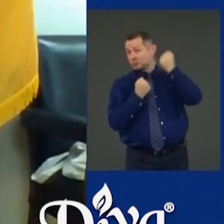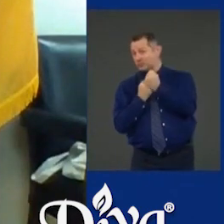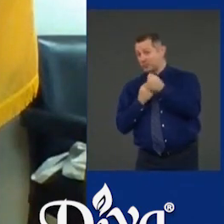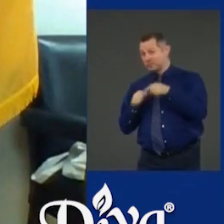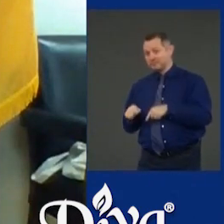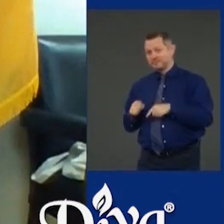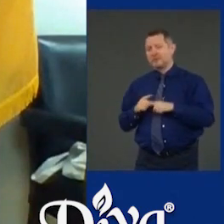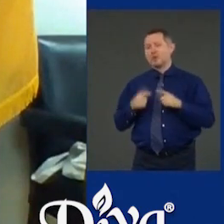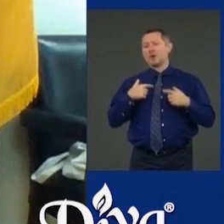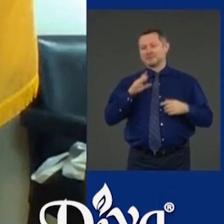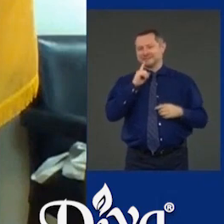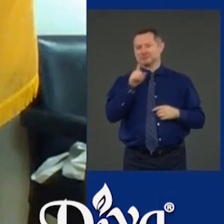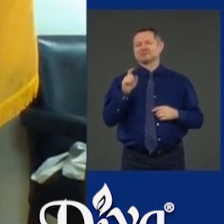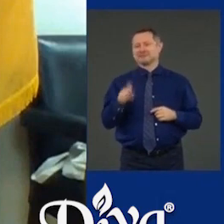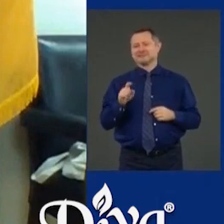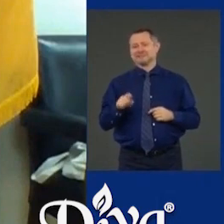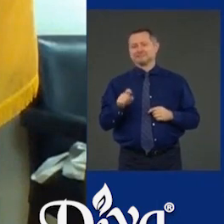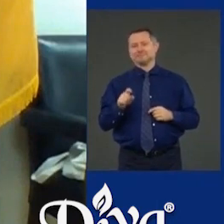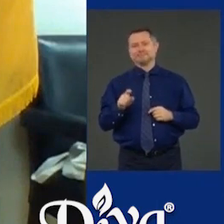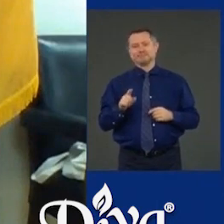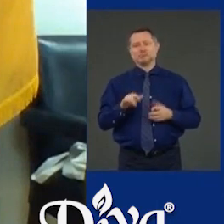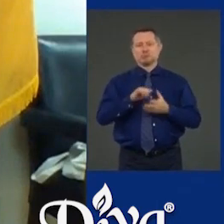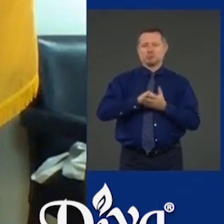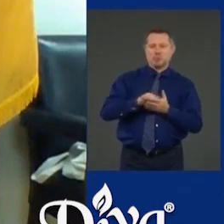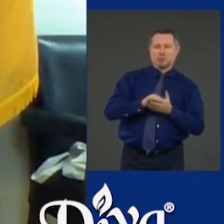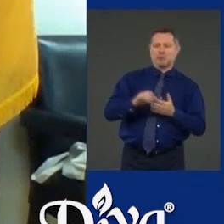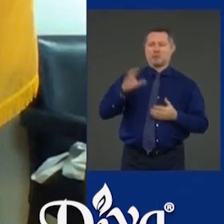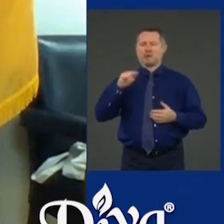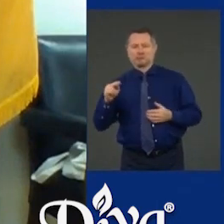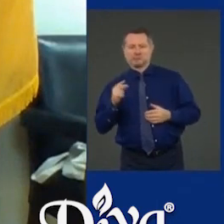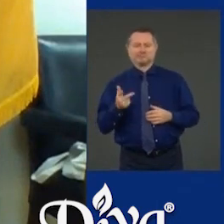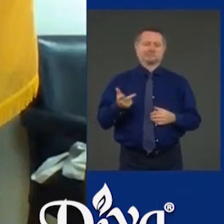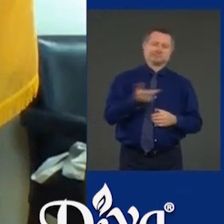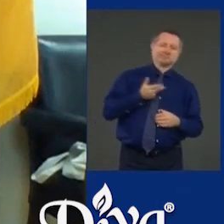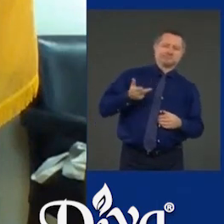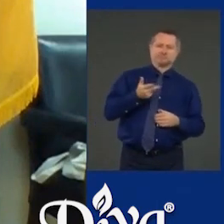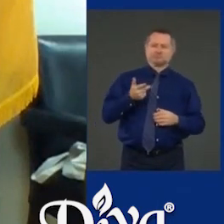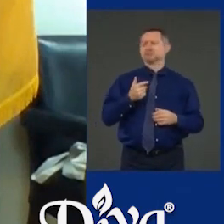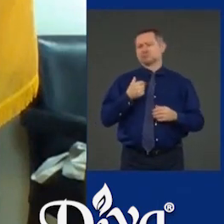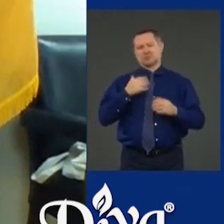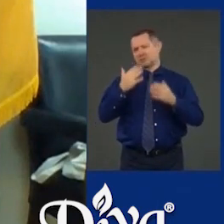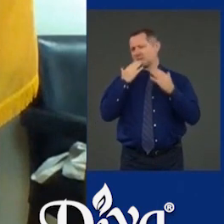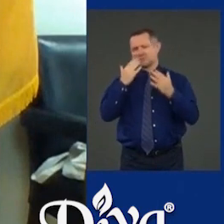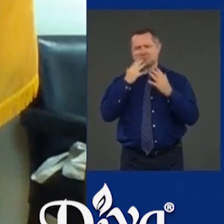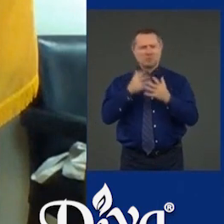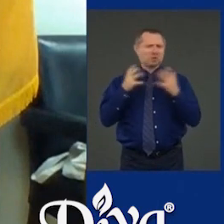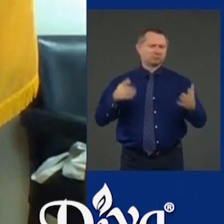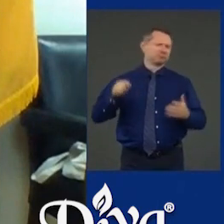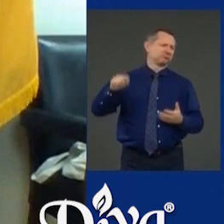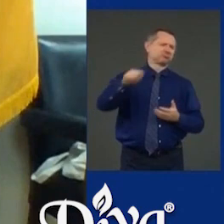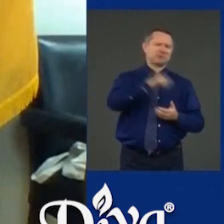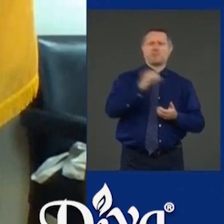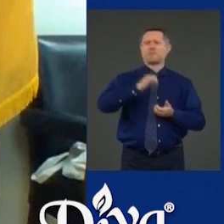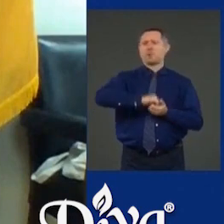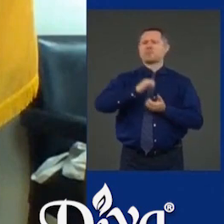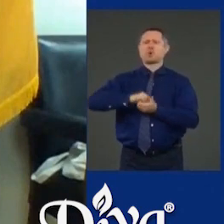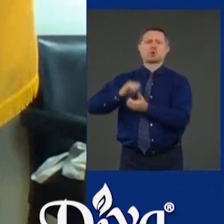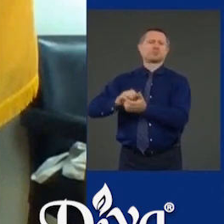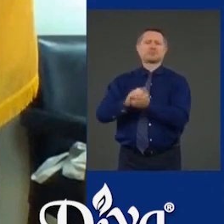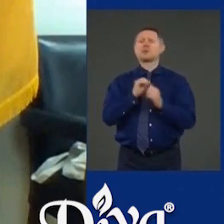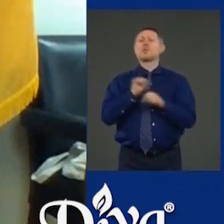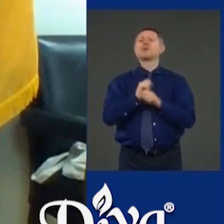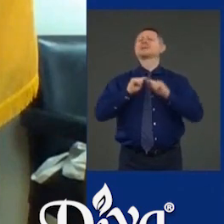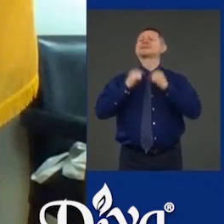neighbors. And I can't thank you and Governor Lamont enough for your partnership and the spirit of teamwork in